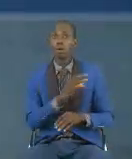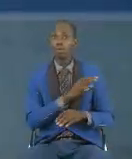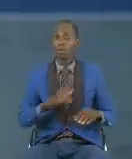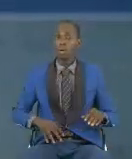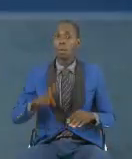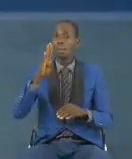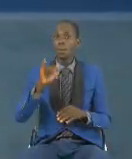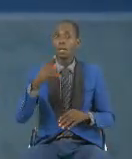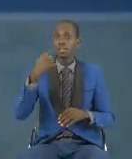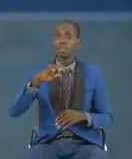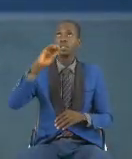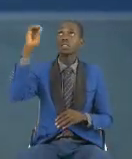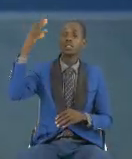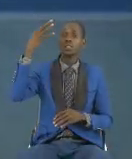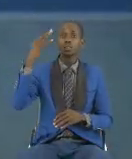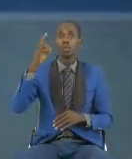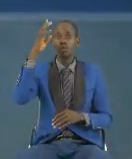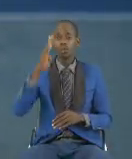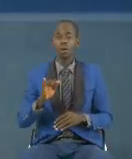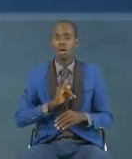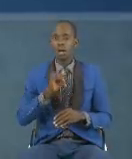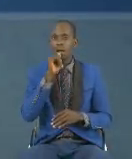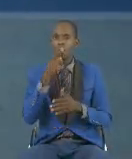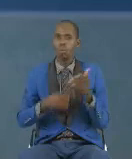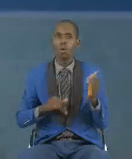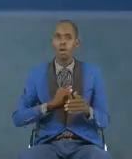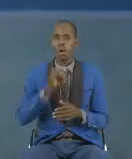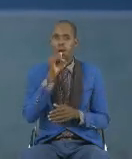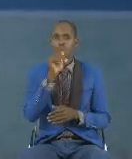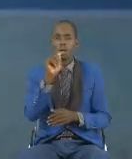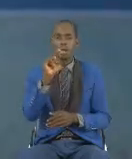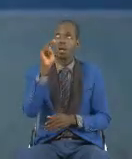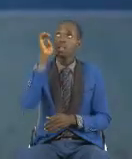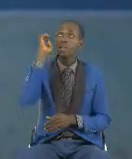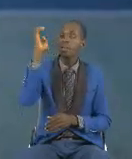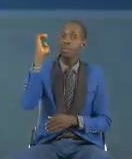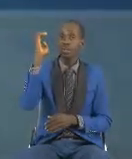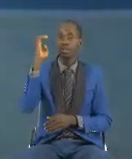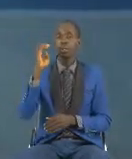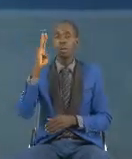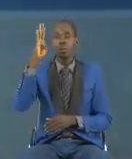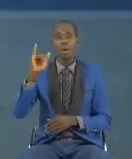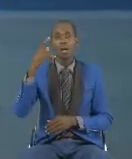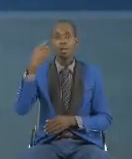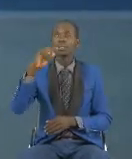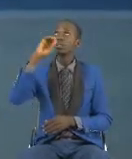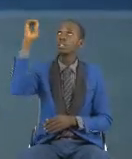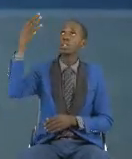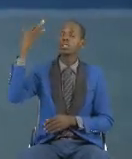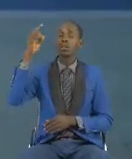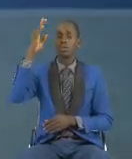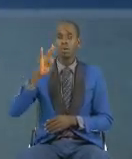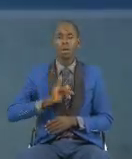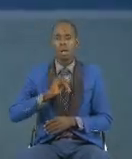God, I am what I am. An evangelist, by the grace of God, I am what I am.